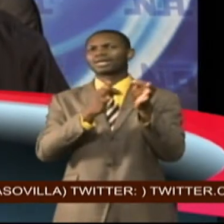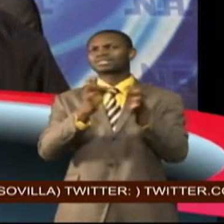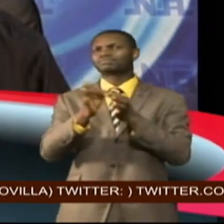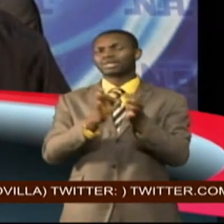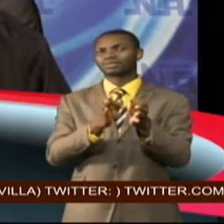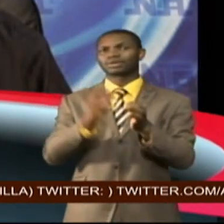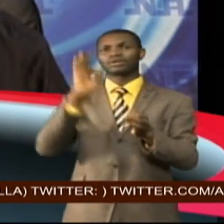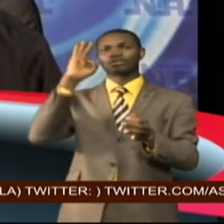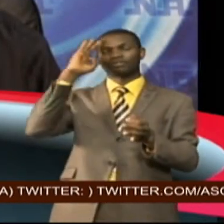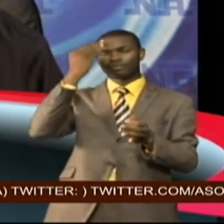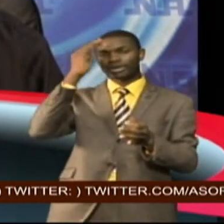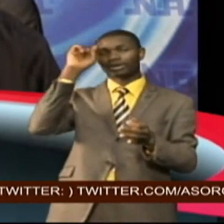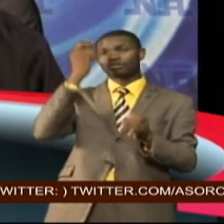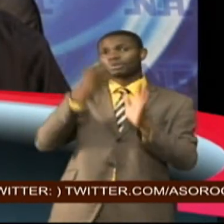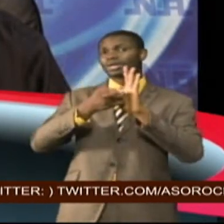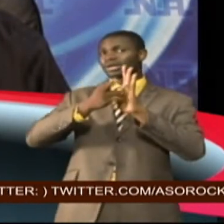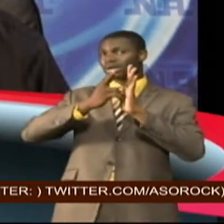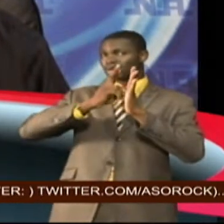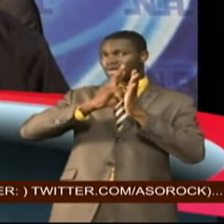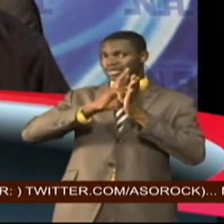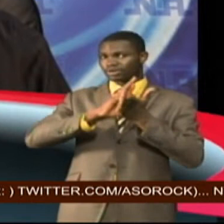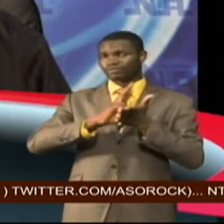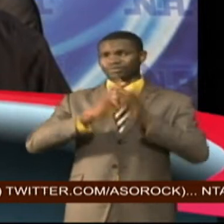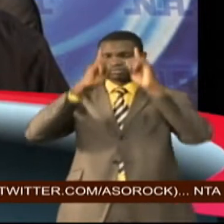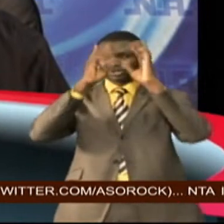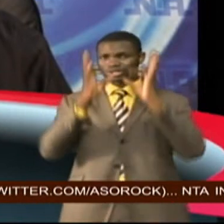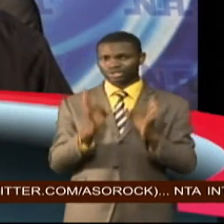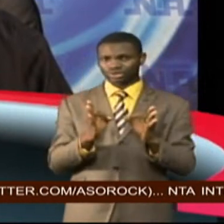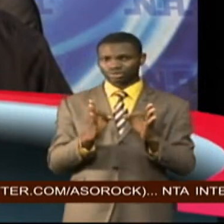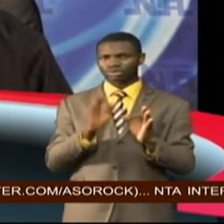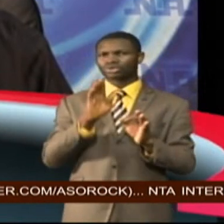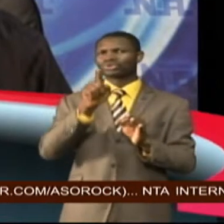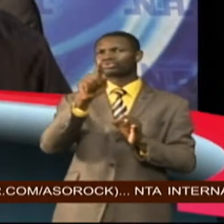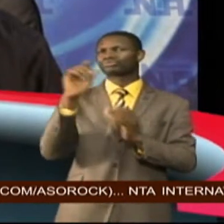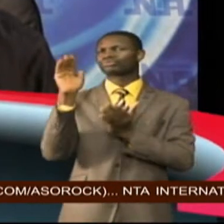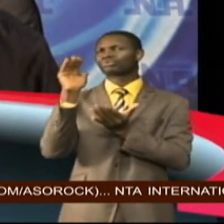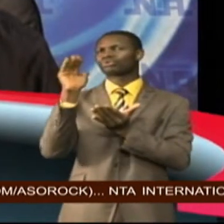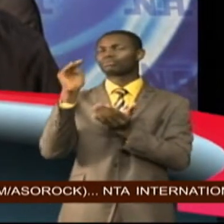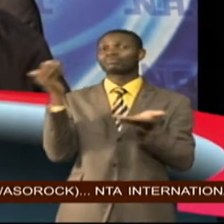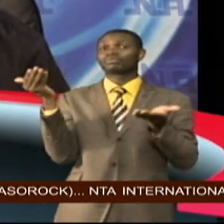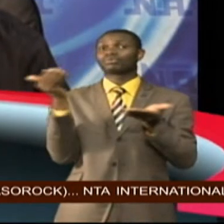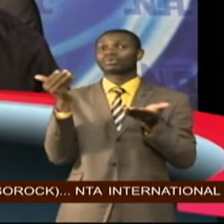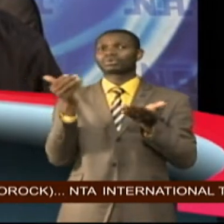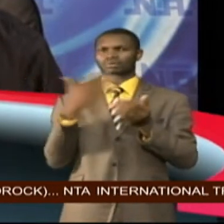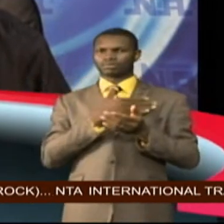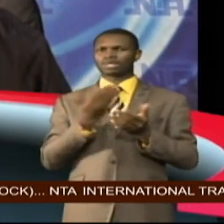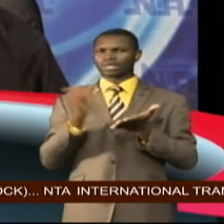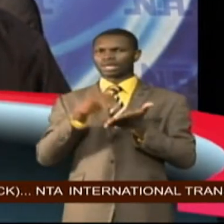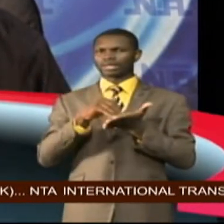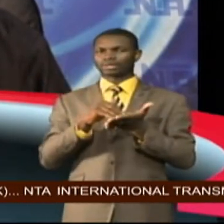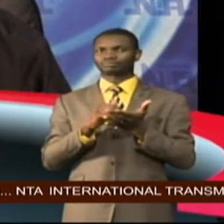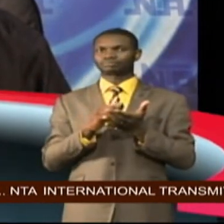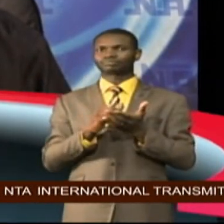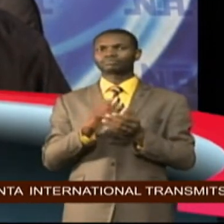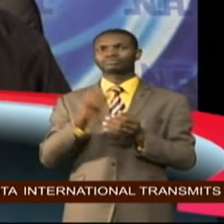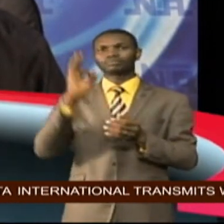renewed impetus on the project, and what are your expectations? The what? Can you come again? How would you describe the federal government's renewed